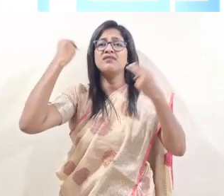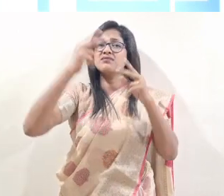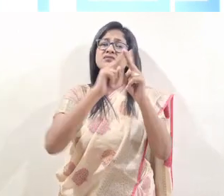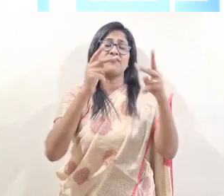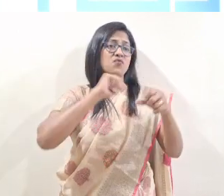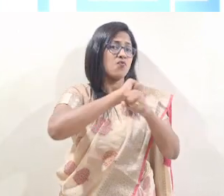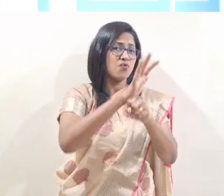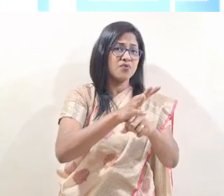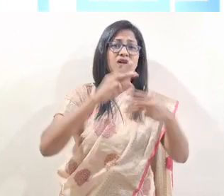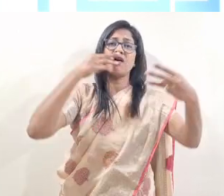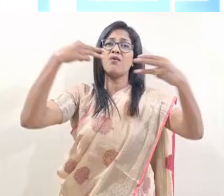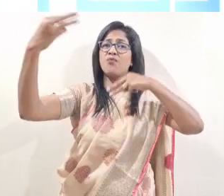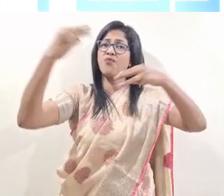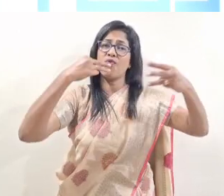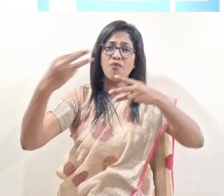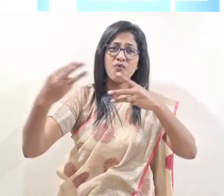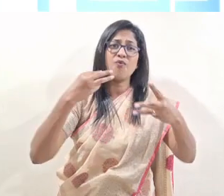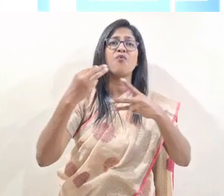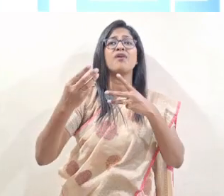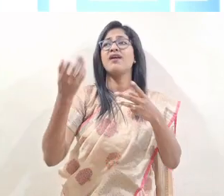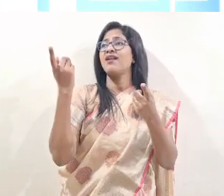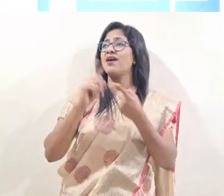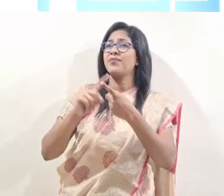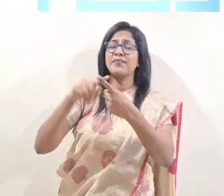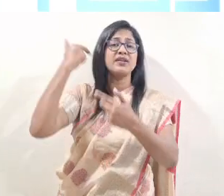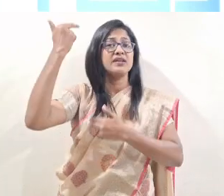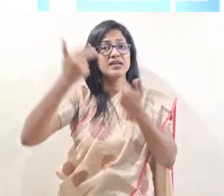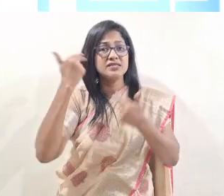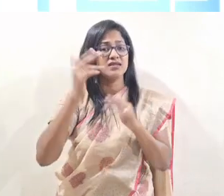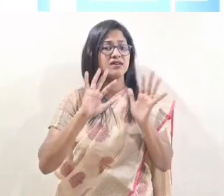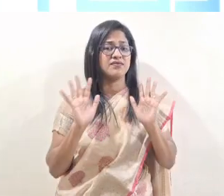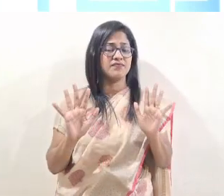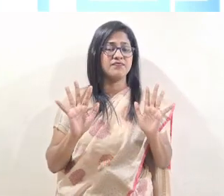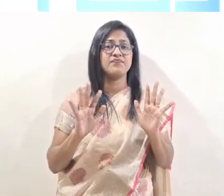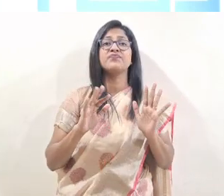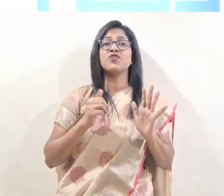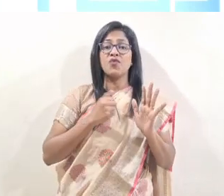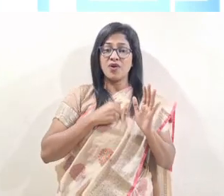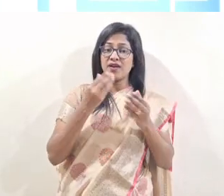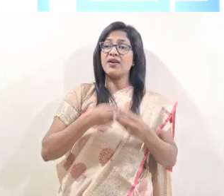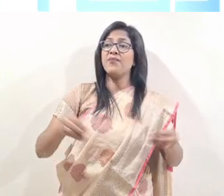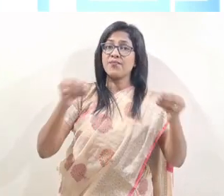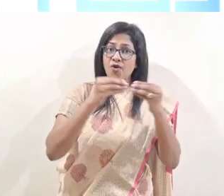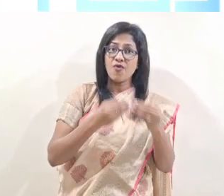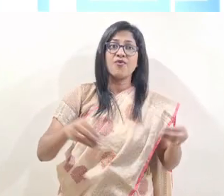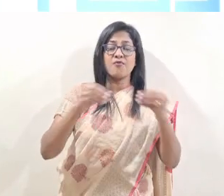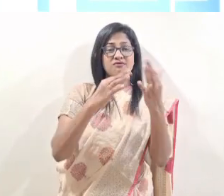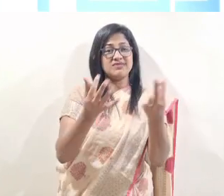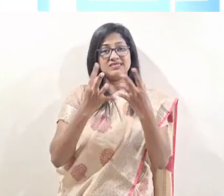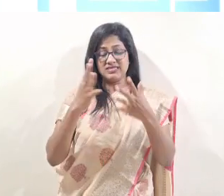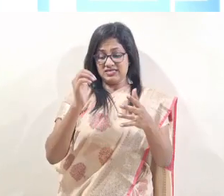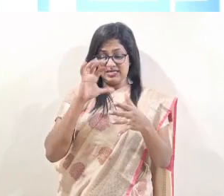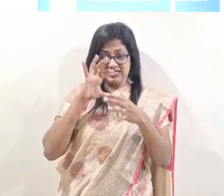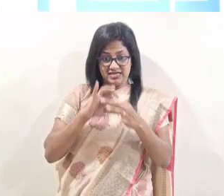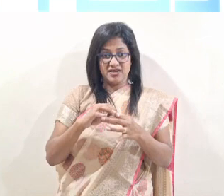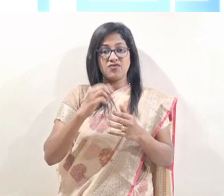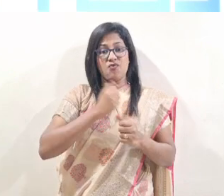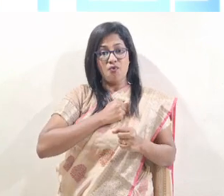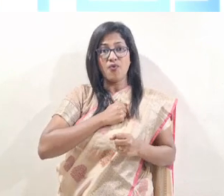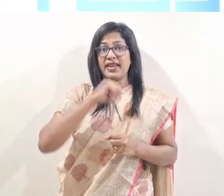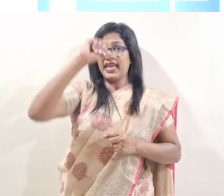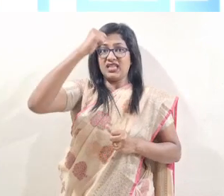due to pandemics, due to wars, due to so many unforeseen reasons. We must have more and more resilience on